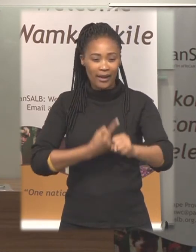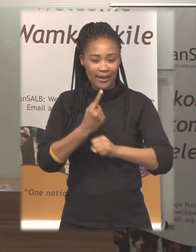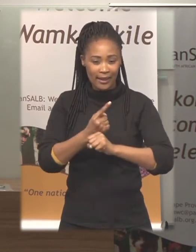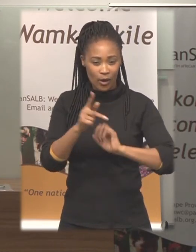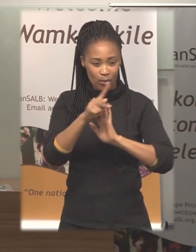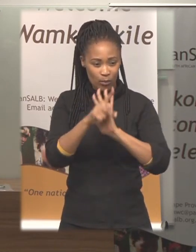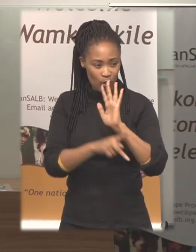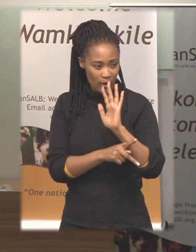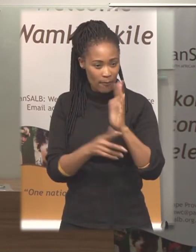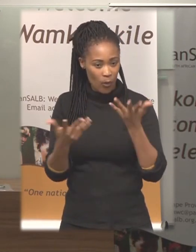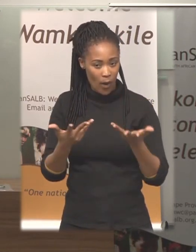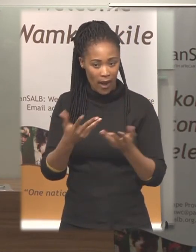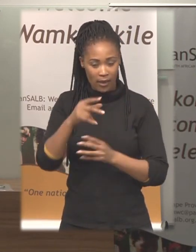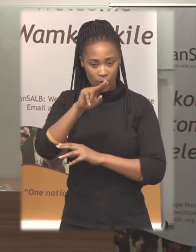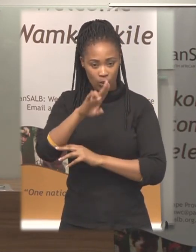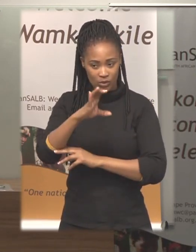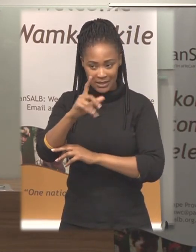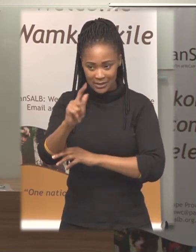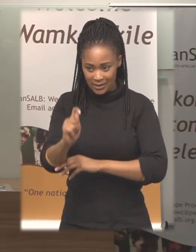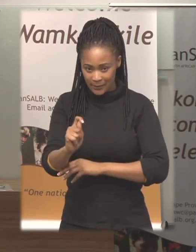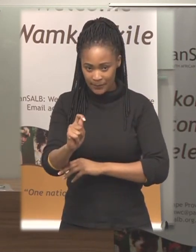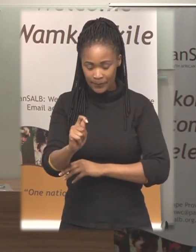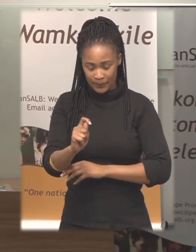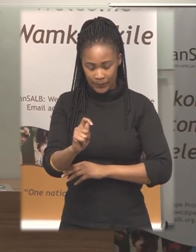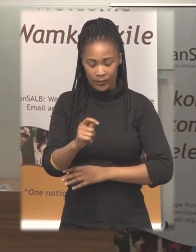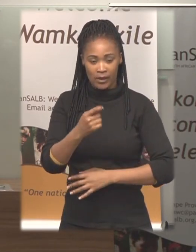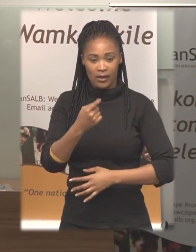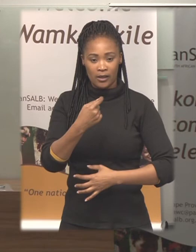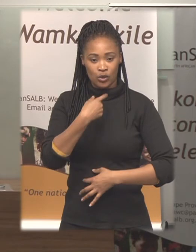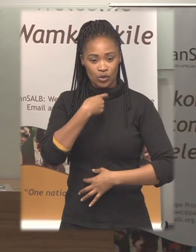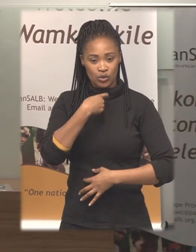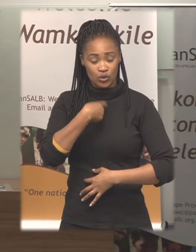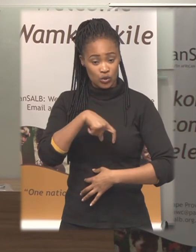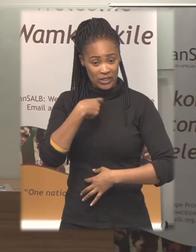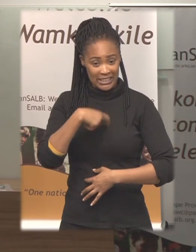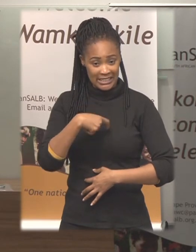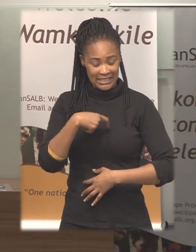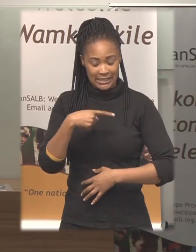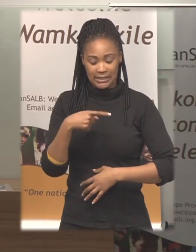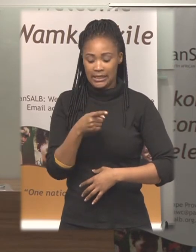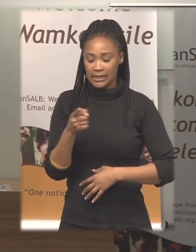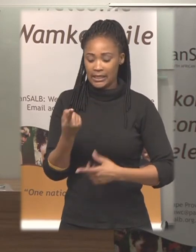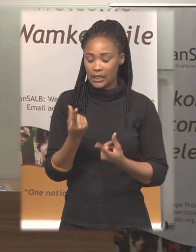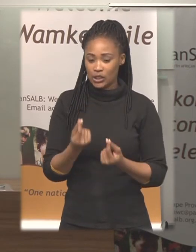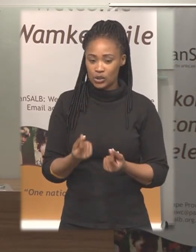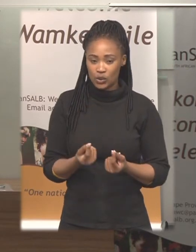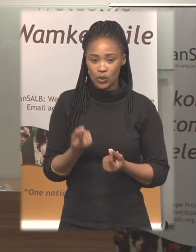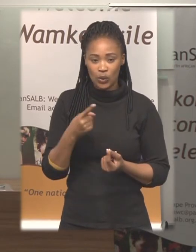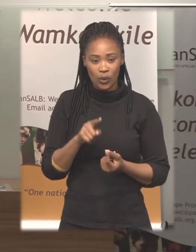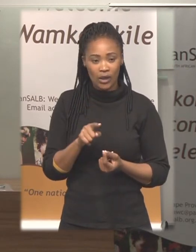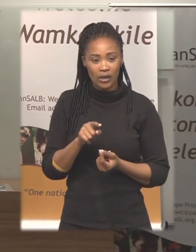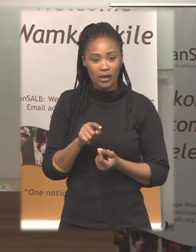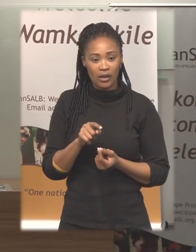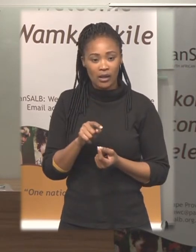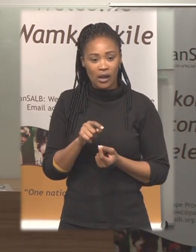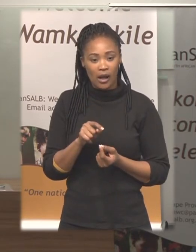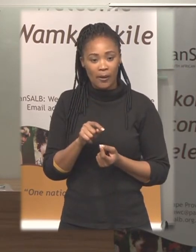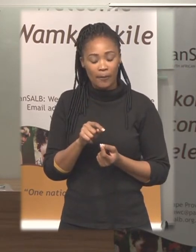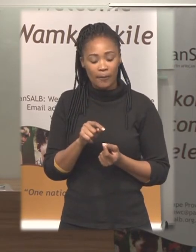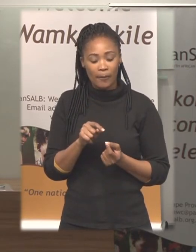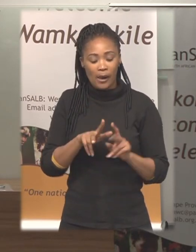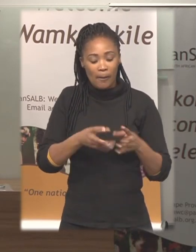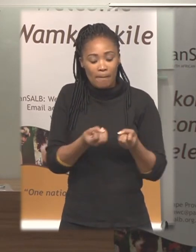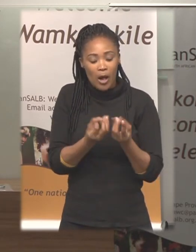program at UCT, where the students are currently working on a module in multilingualism and